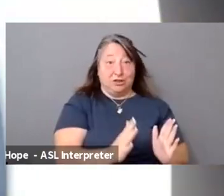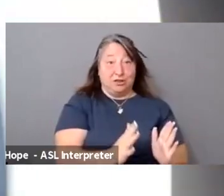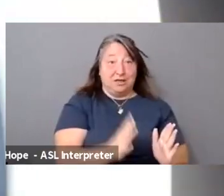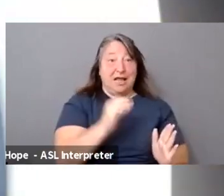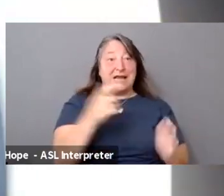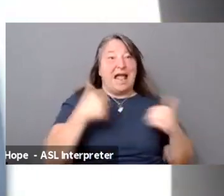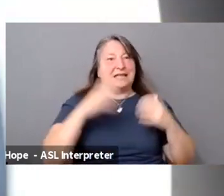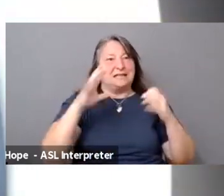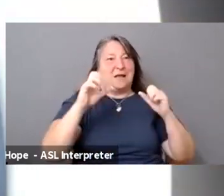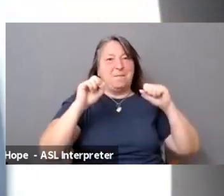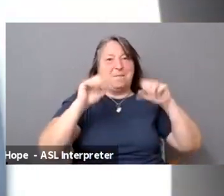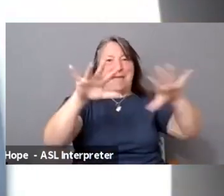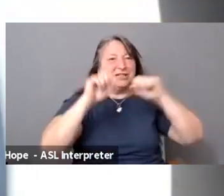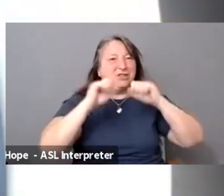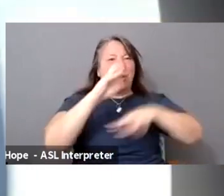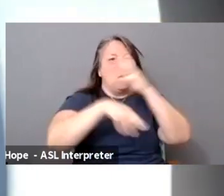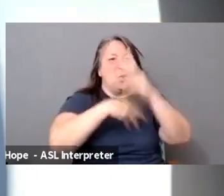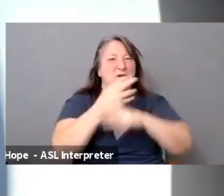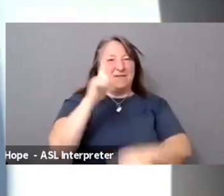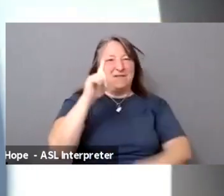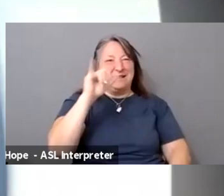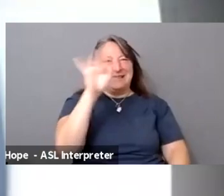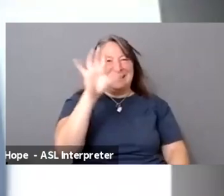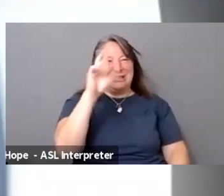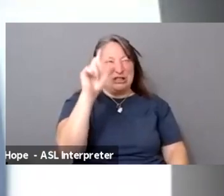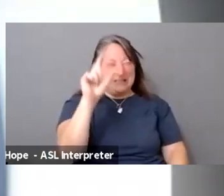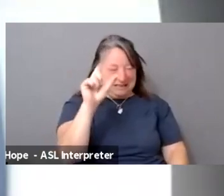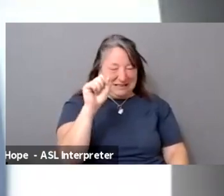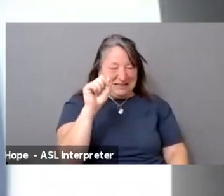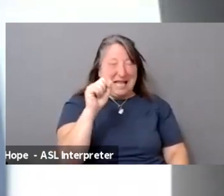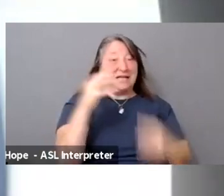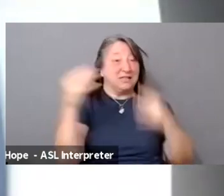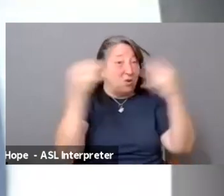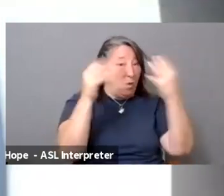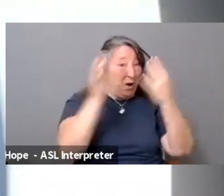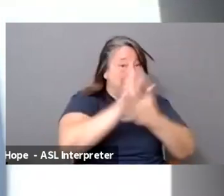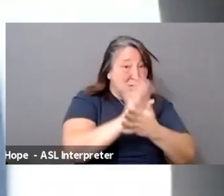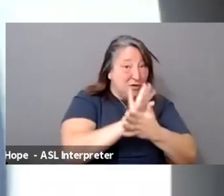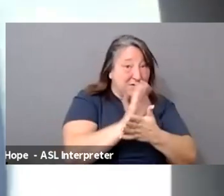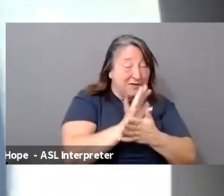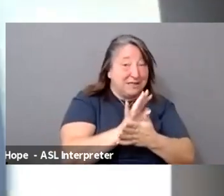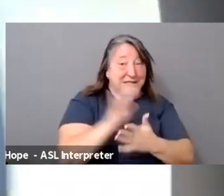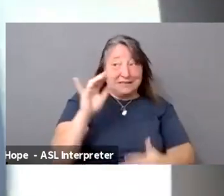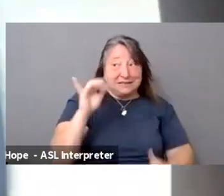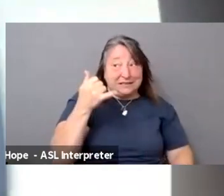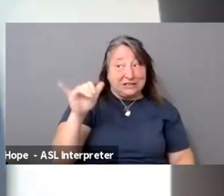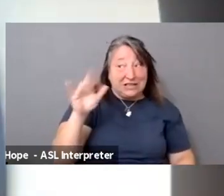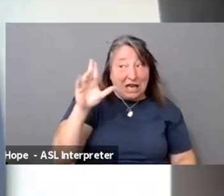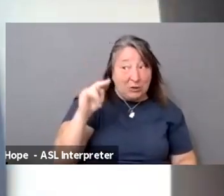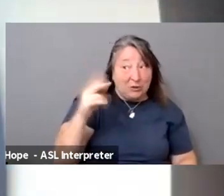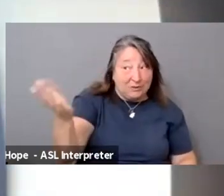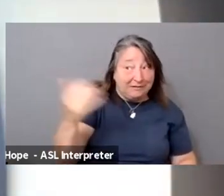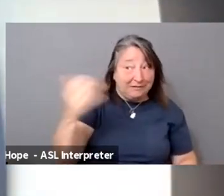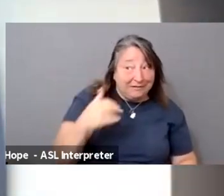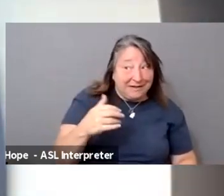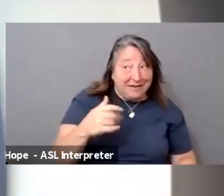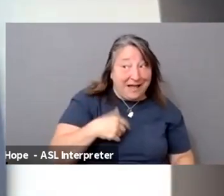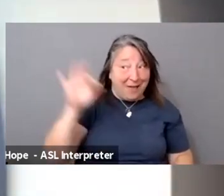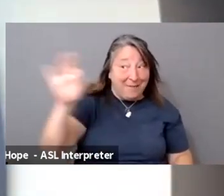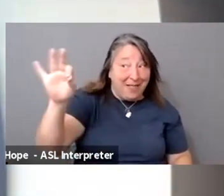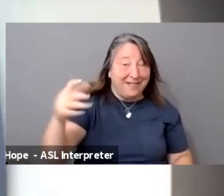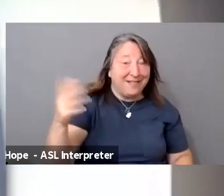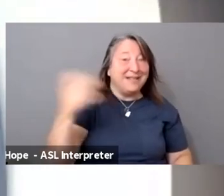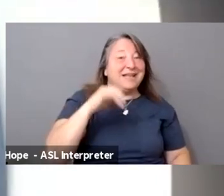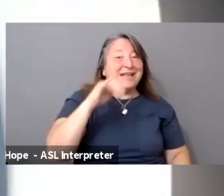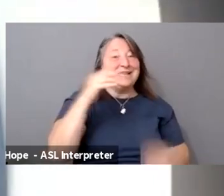lizards. And it's a war movie. Jagan, I'm pitching you. it's a war movie told